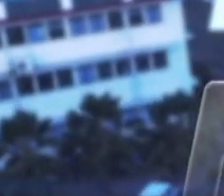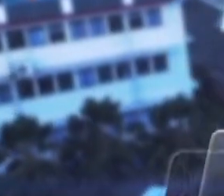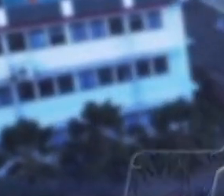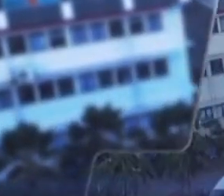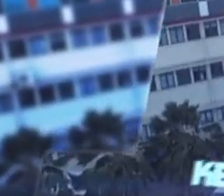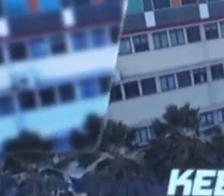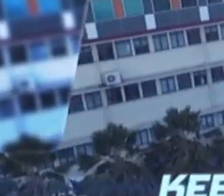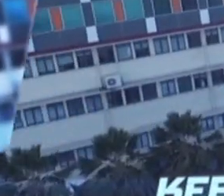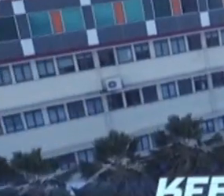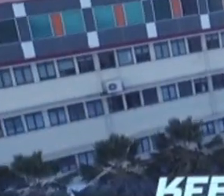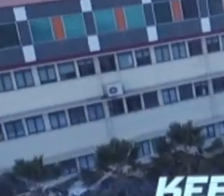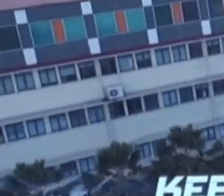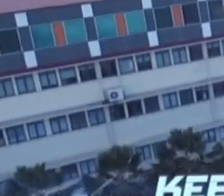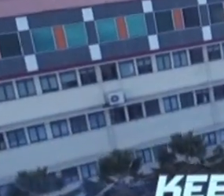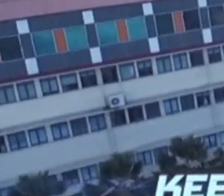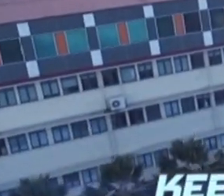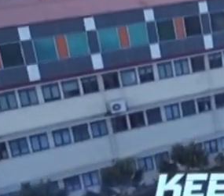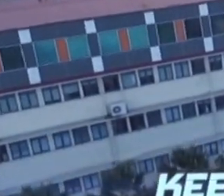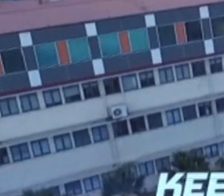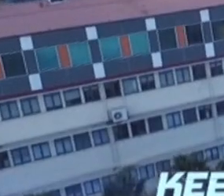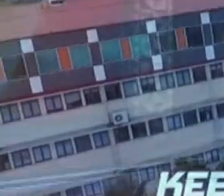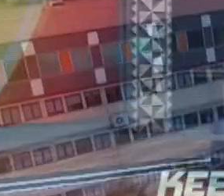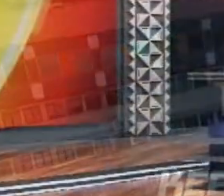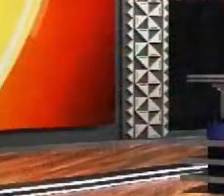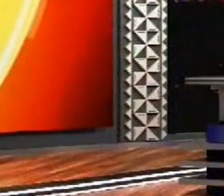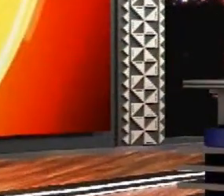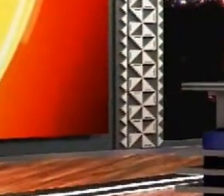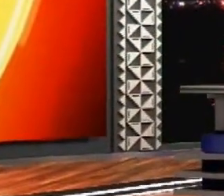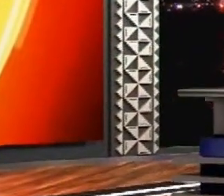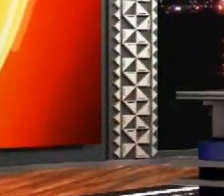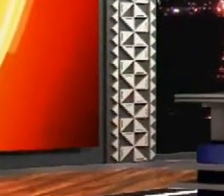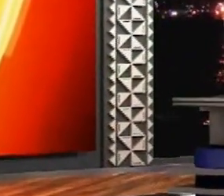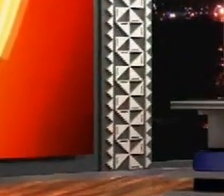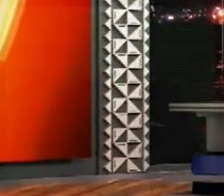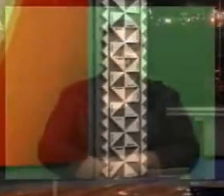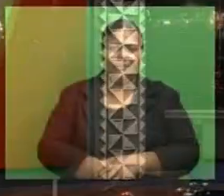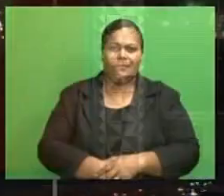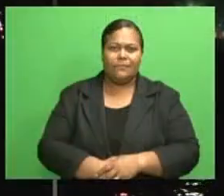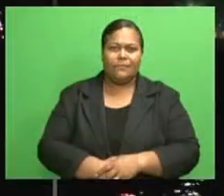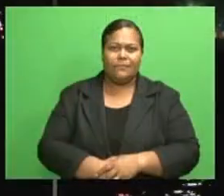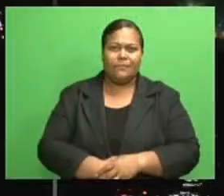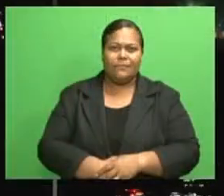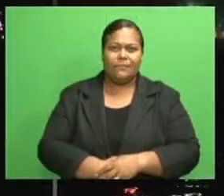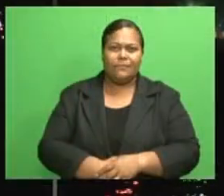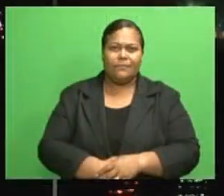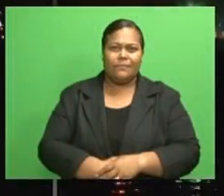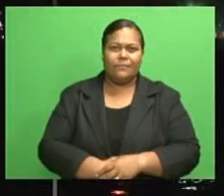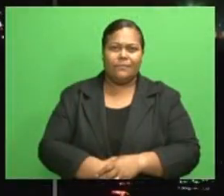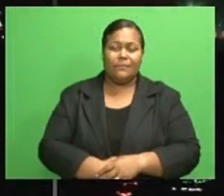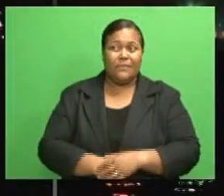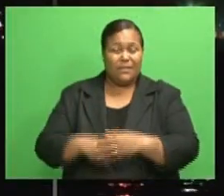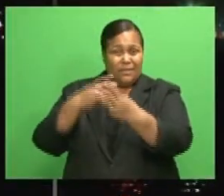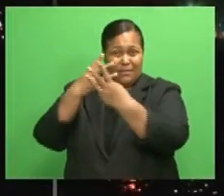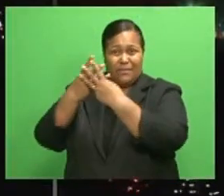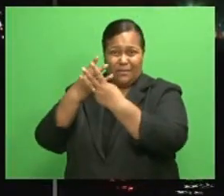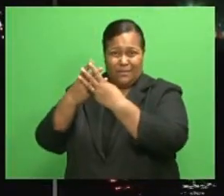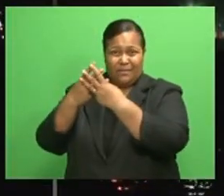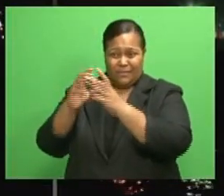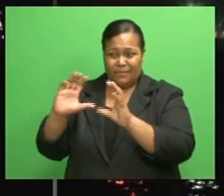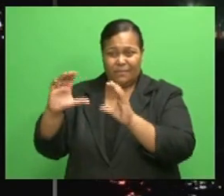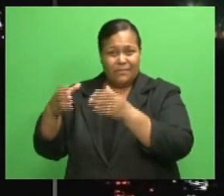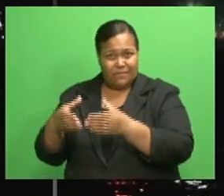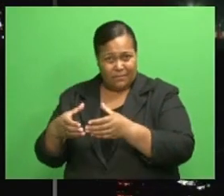From the studios of FBC Suva, Jackie Spate. As the suspended Social Democratic